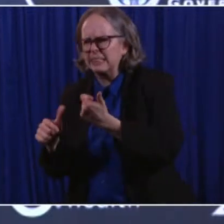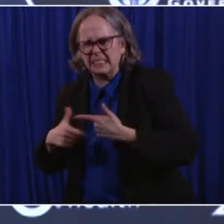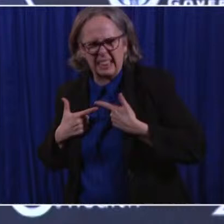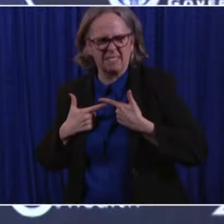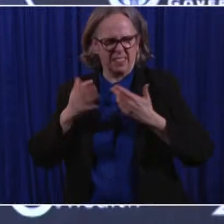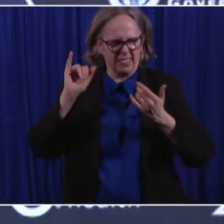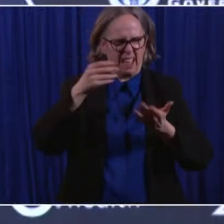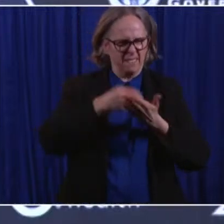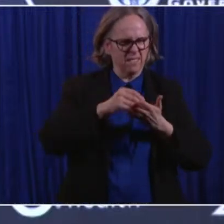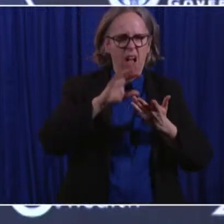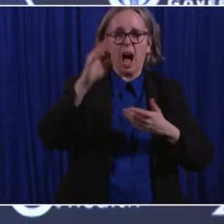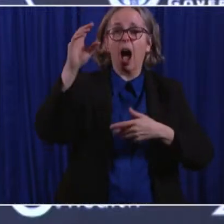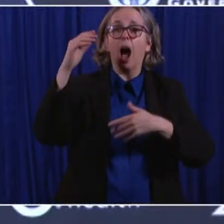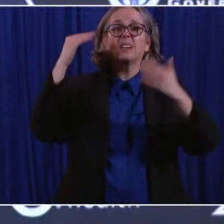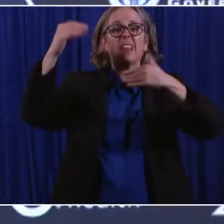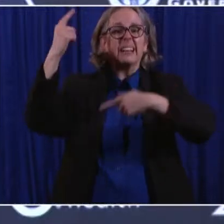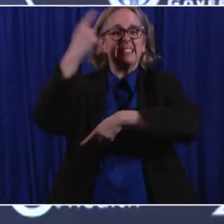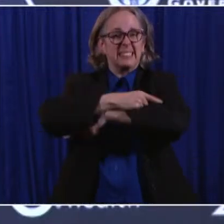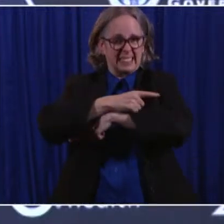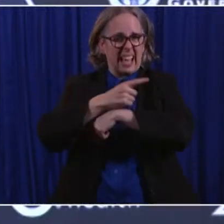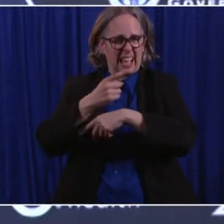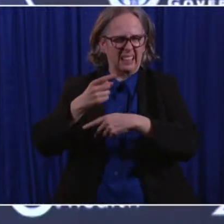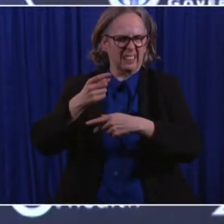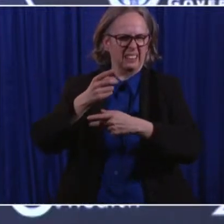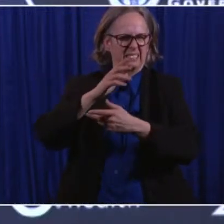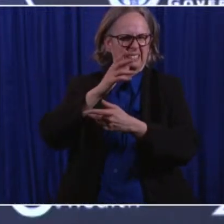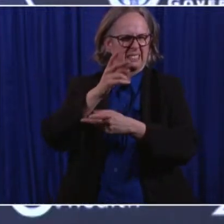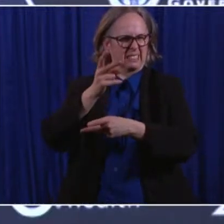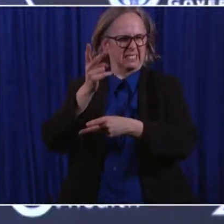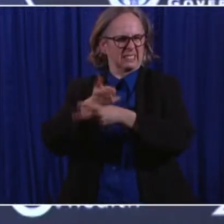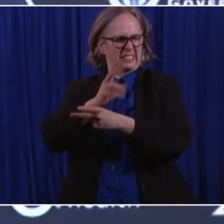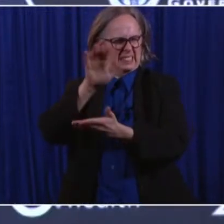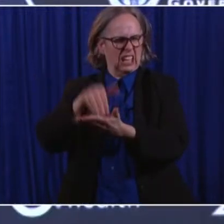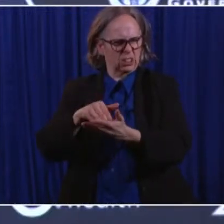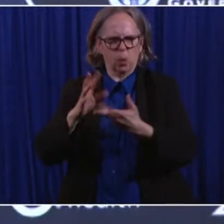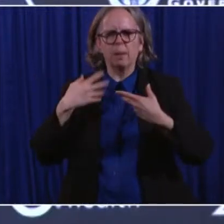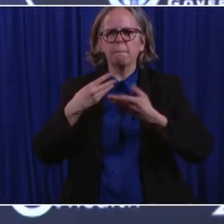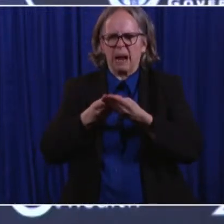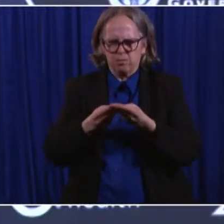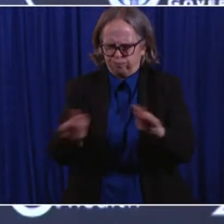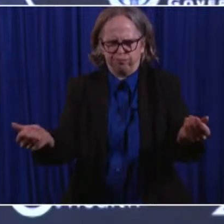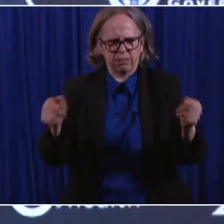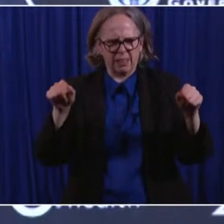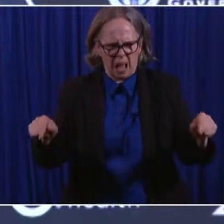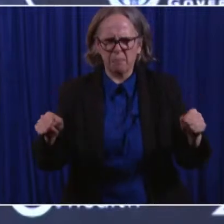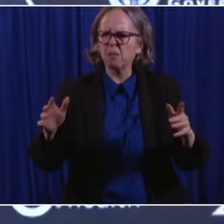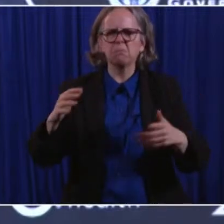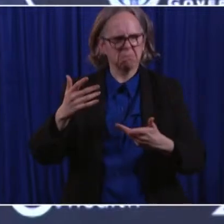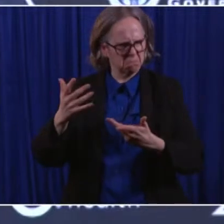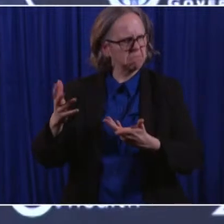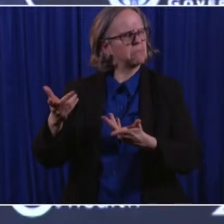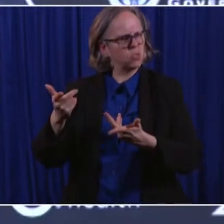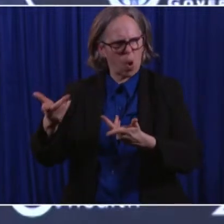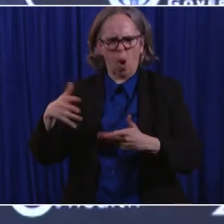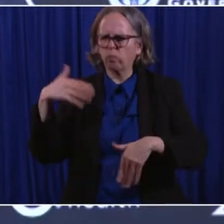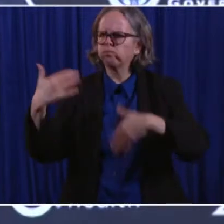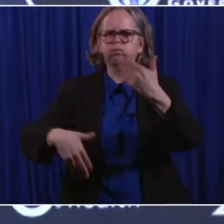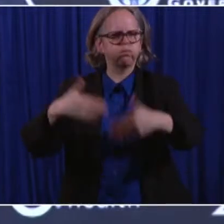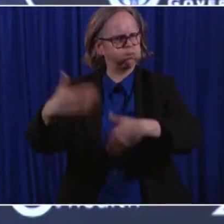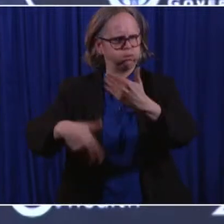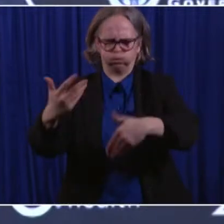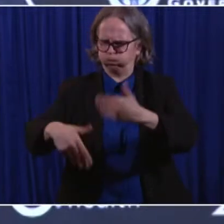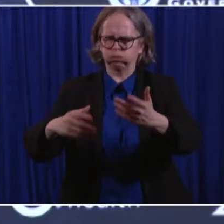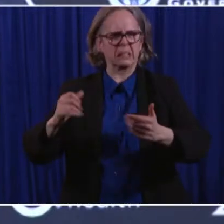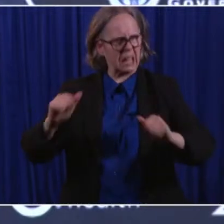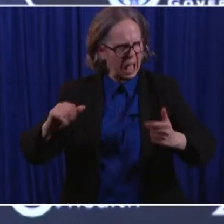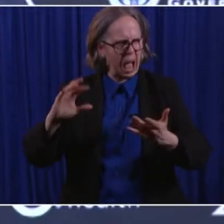in HVAC improvements that weaken COVID-19 spread was eligible, and you are still eligible. Now, in addition